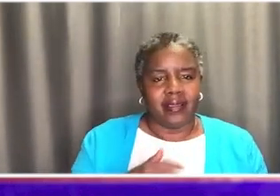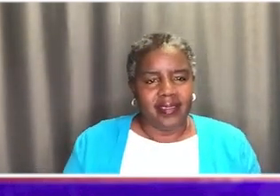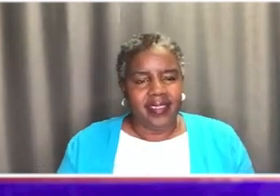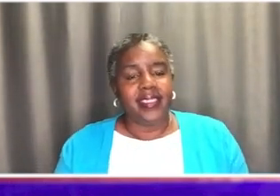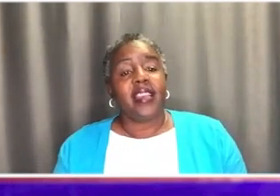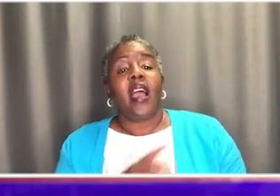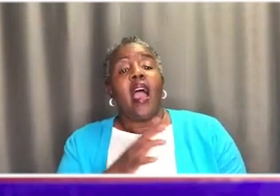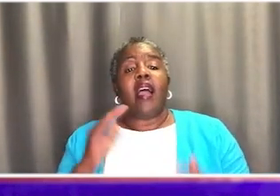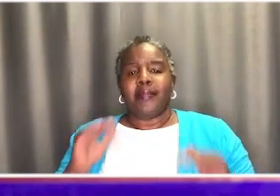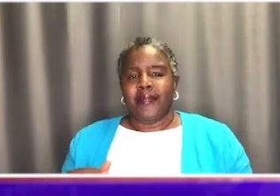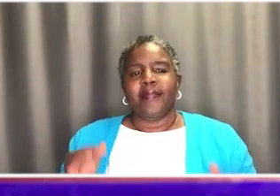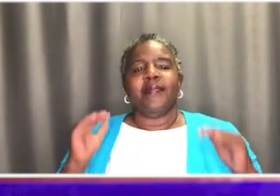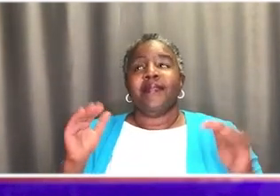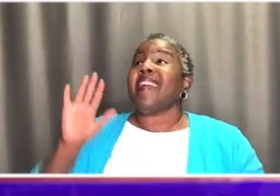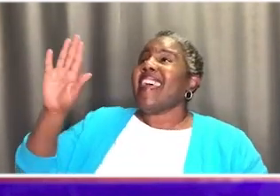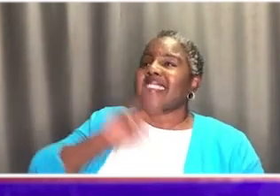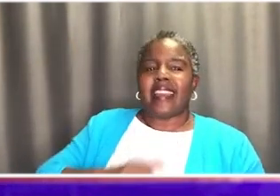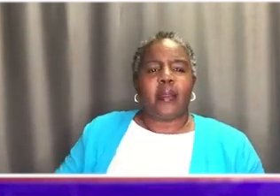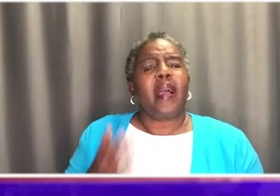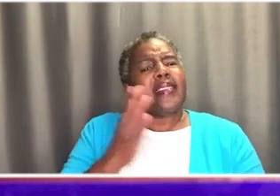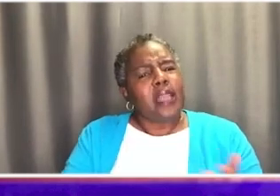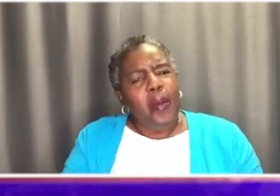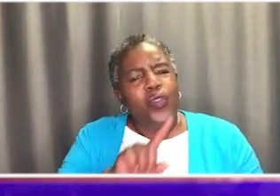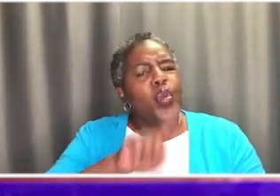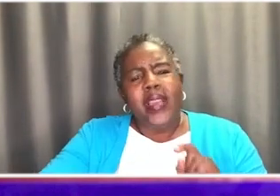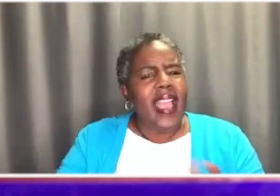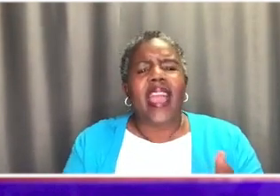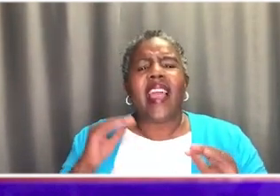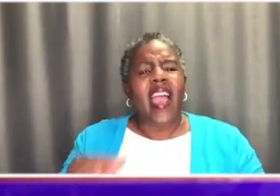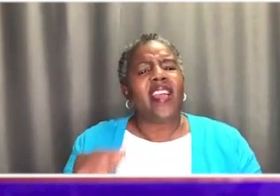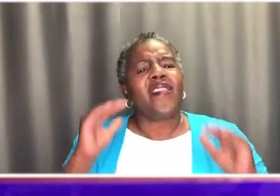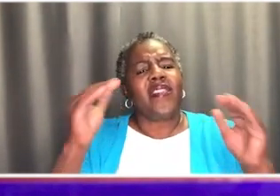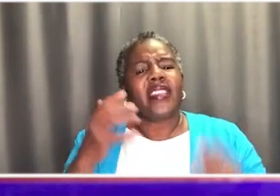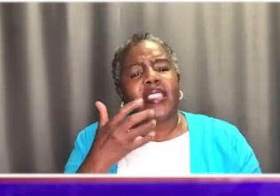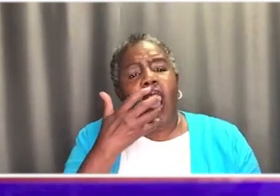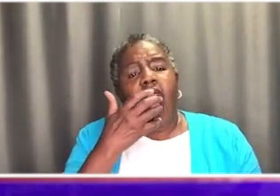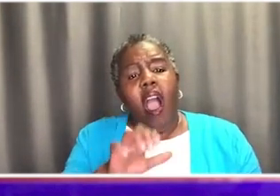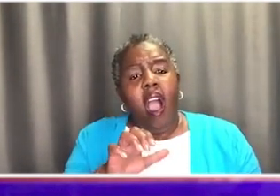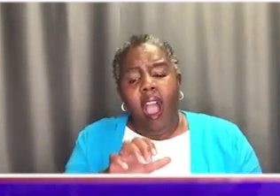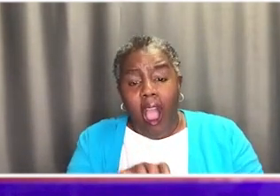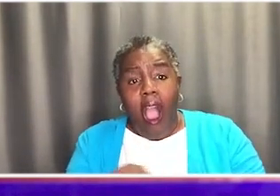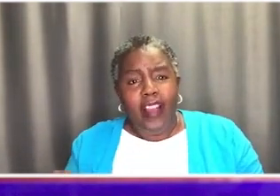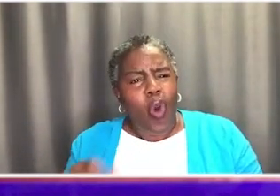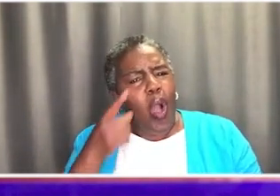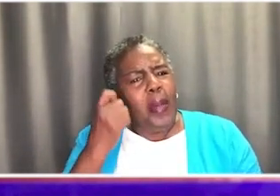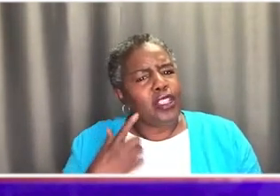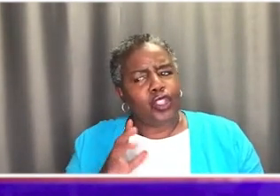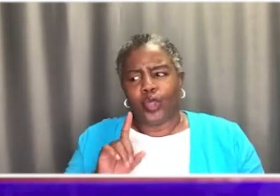the advancement of his kingdom. And some of you can't even advance a hot dog because you